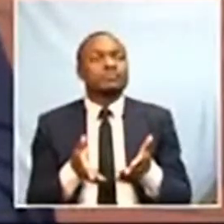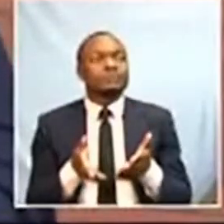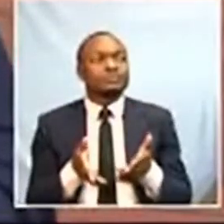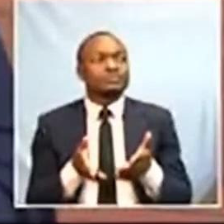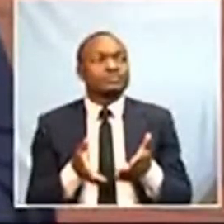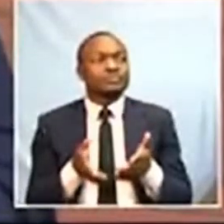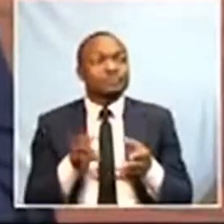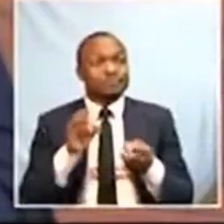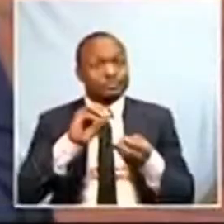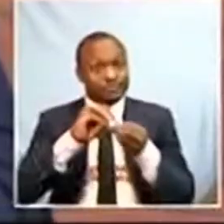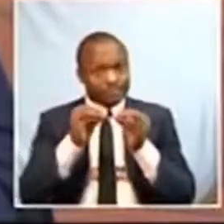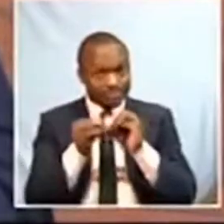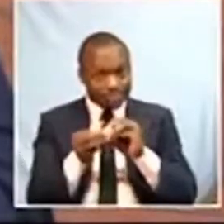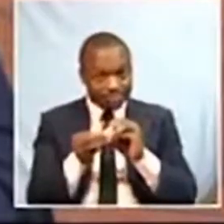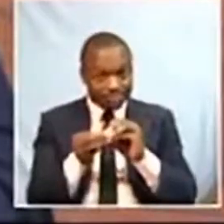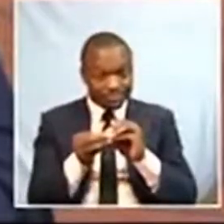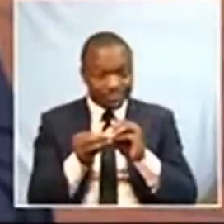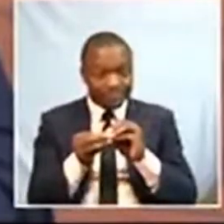like in number